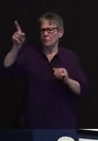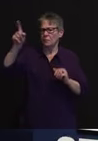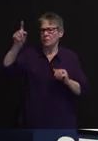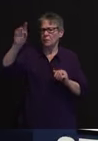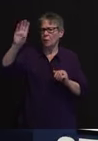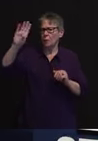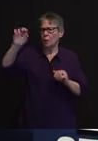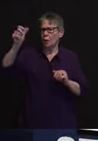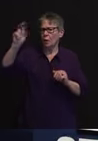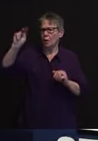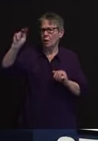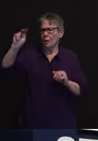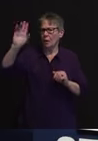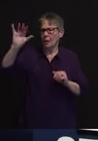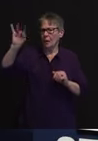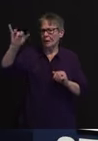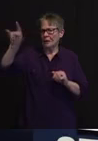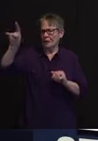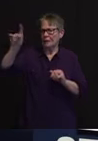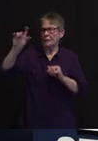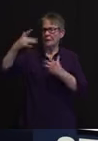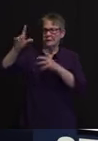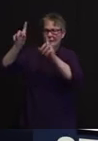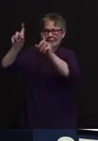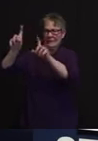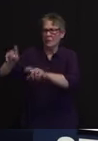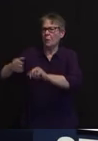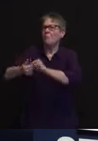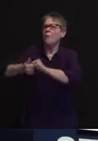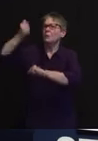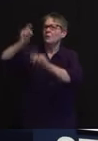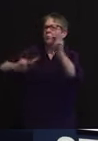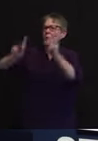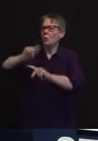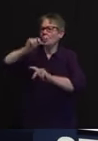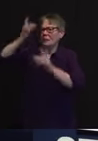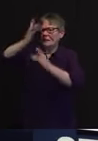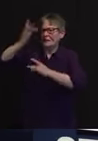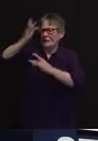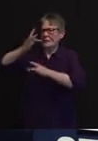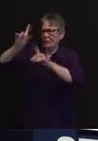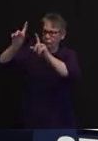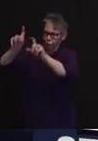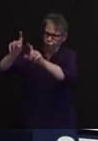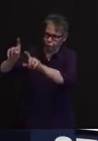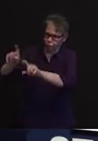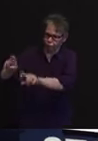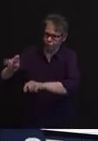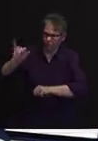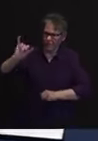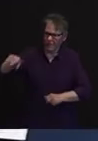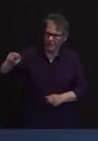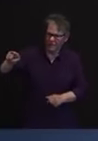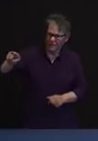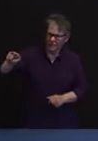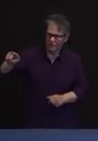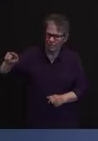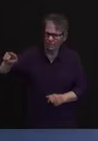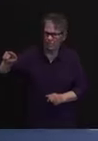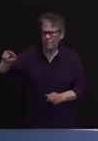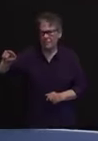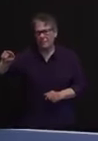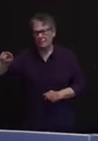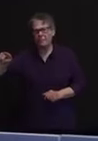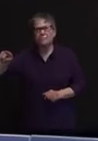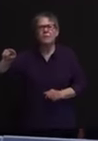So no, we do look at those numbers going forward, but no, I would not pay very much attention to a change of 1 or 2 points. Good to know.